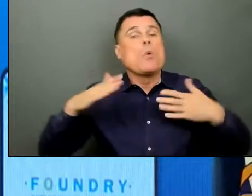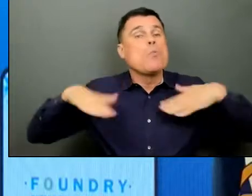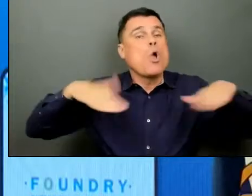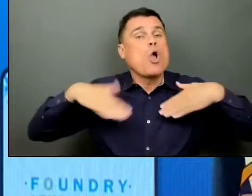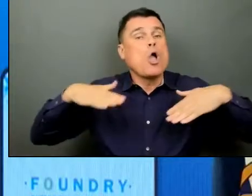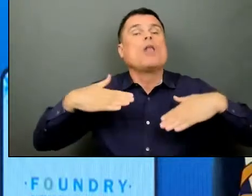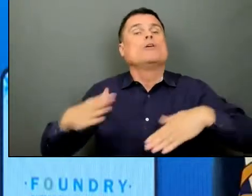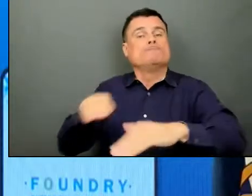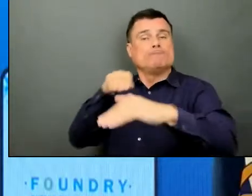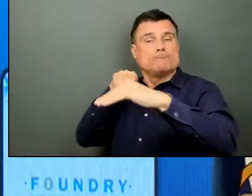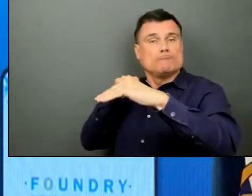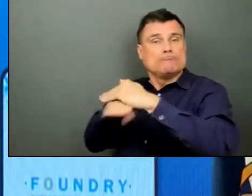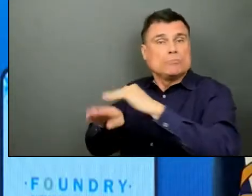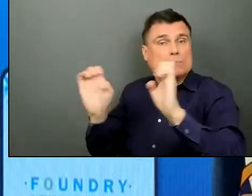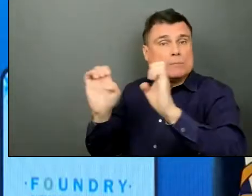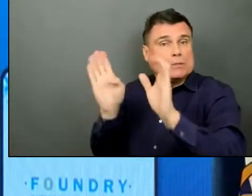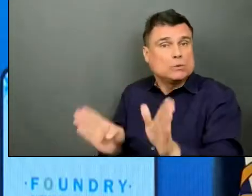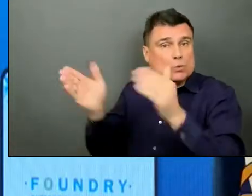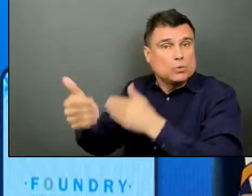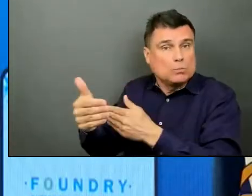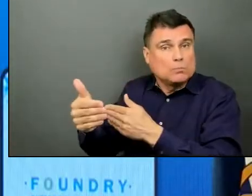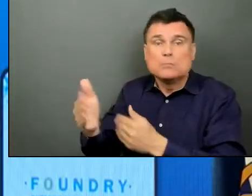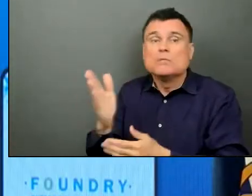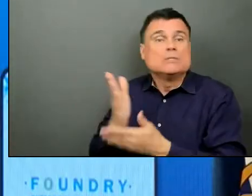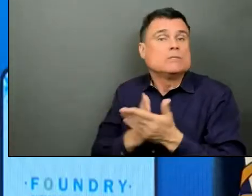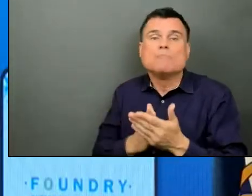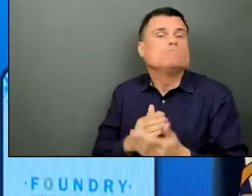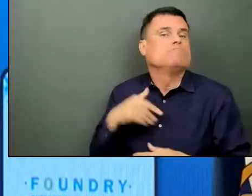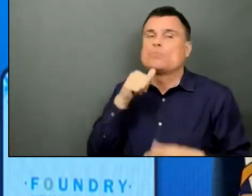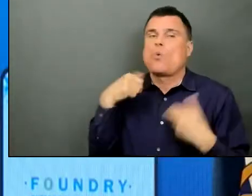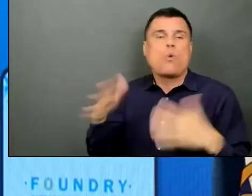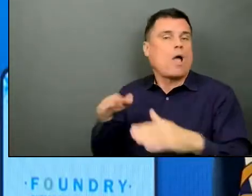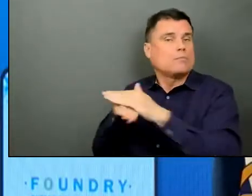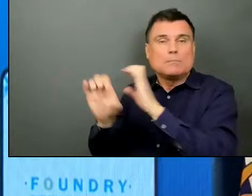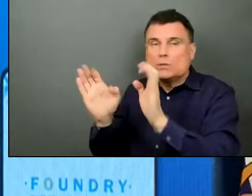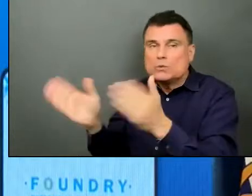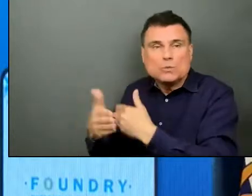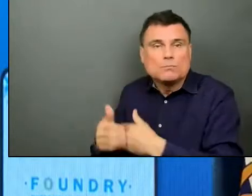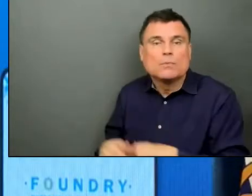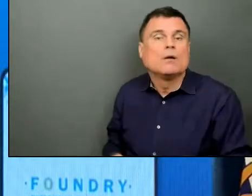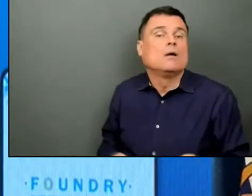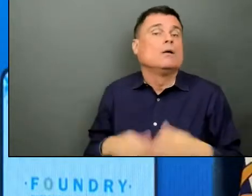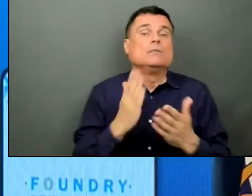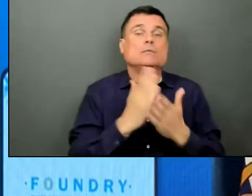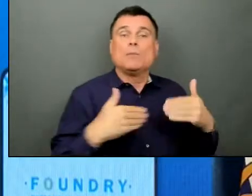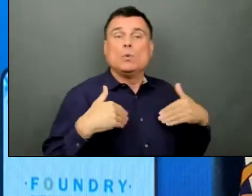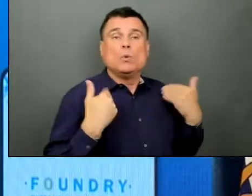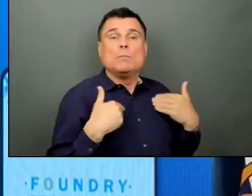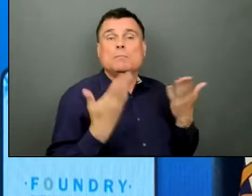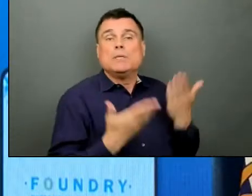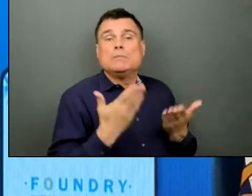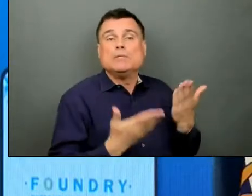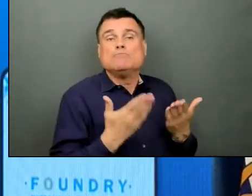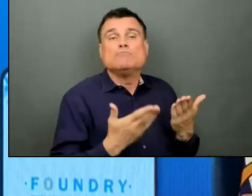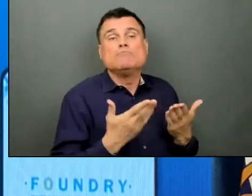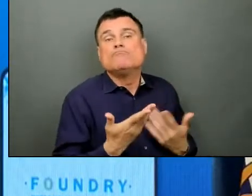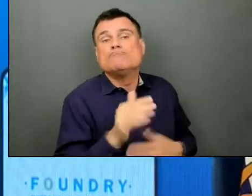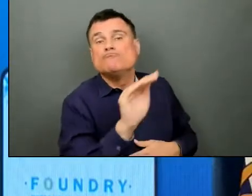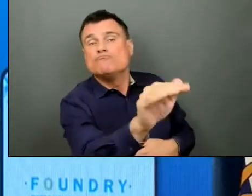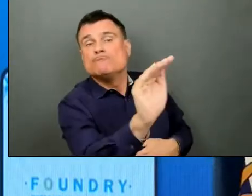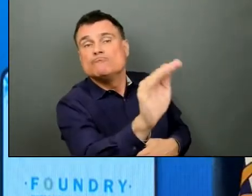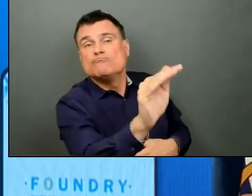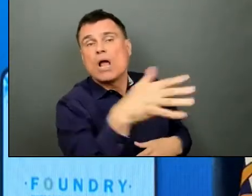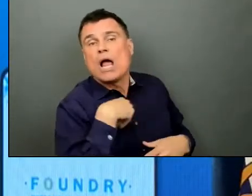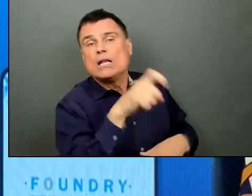that they, in some cases, were willing to access some of the virtual counseling options that we stood up during the course of the